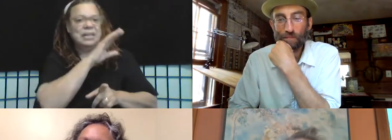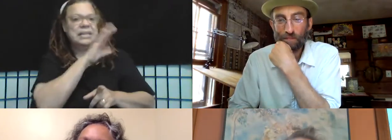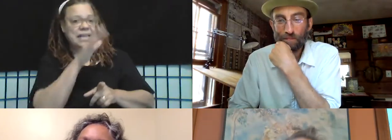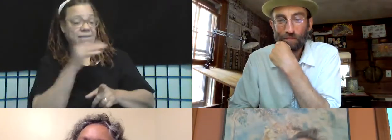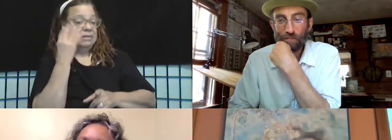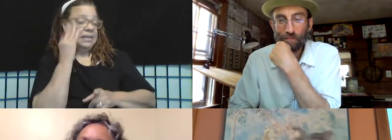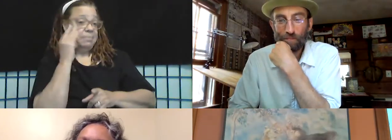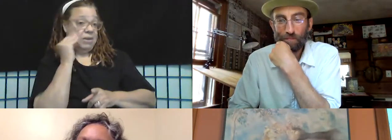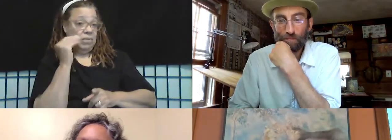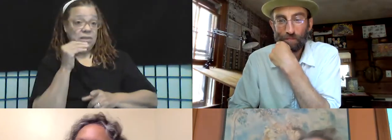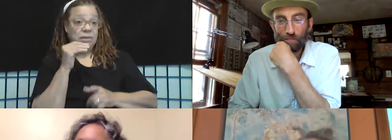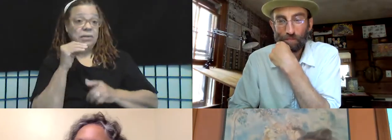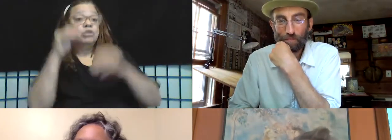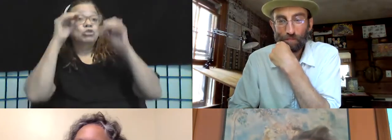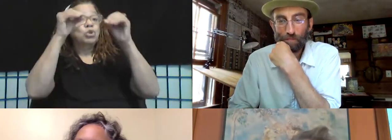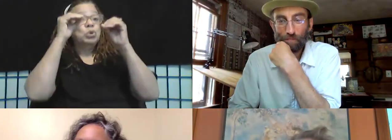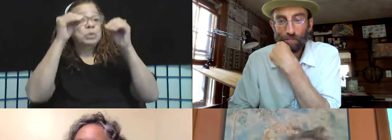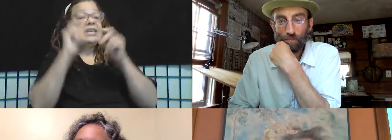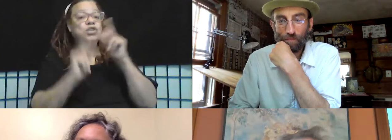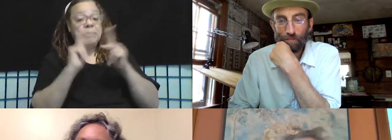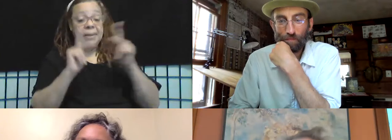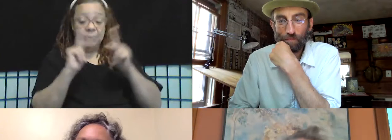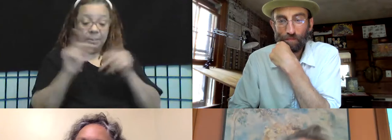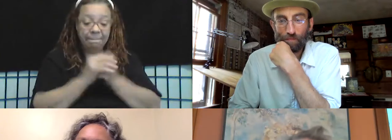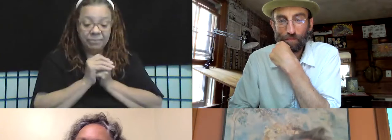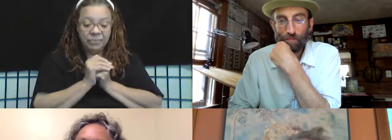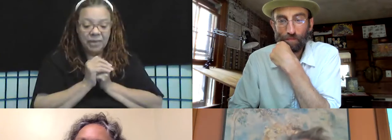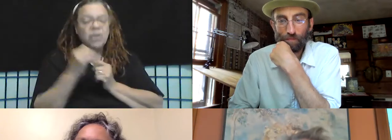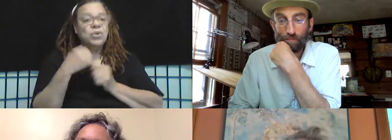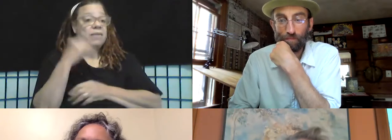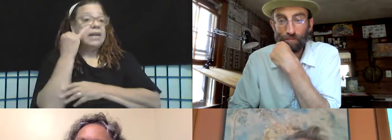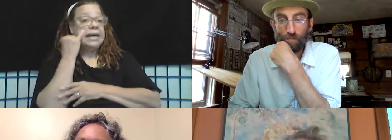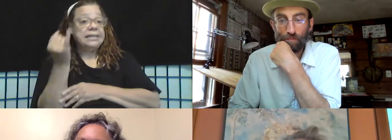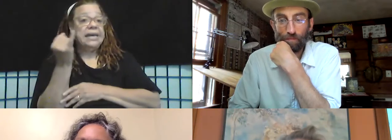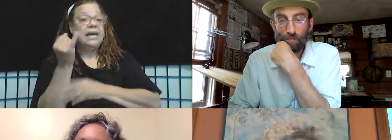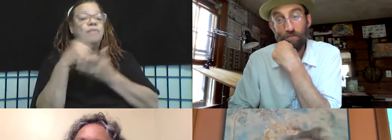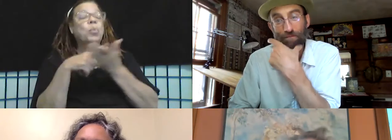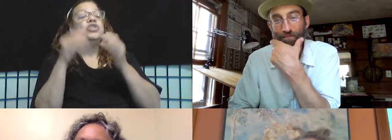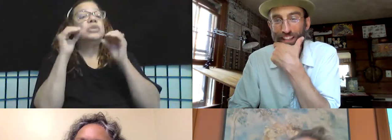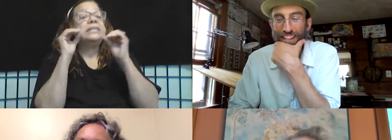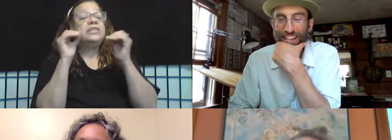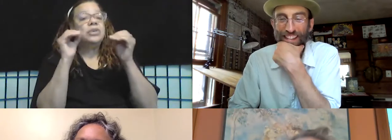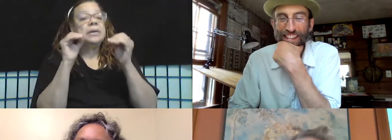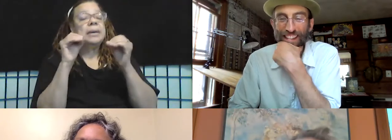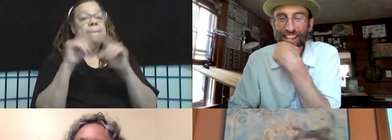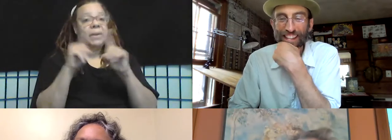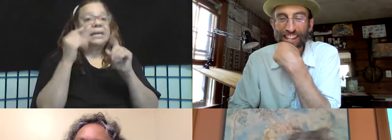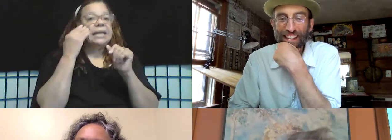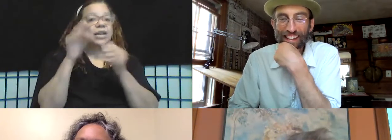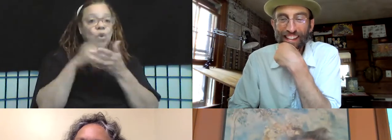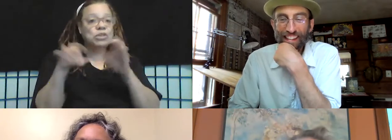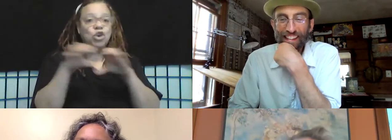educator, so you teach people, I would guess, usually you have an idea of what you're teaching them, but does that not knowing what you're going to